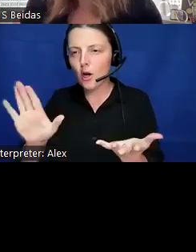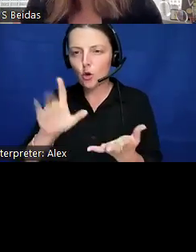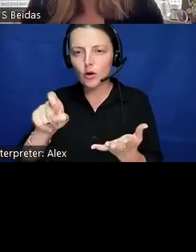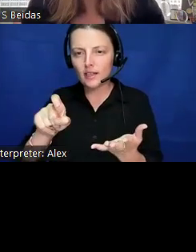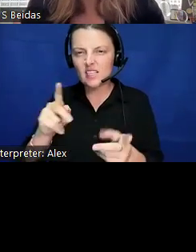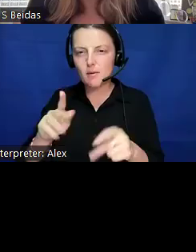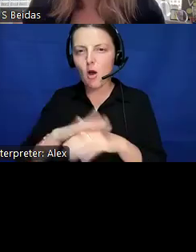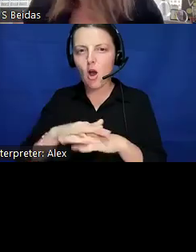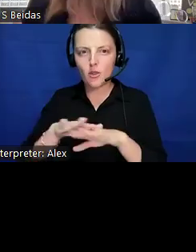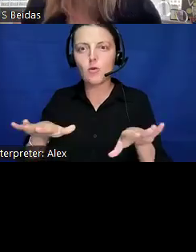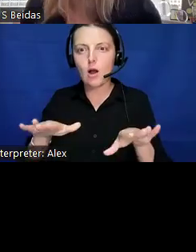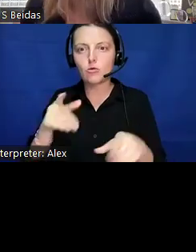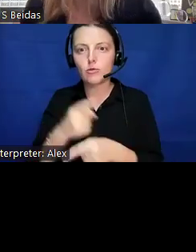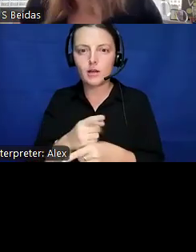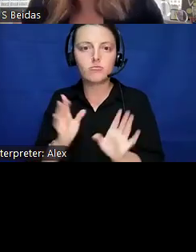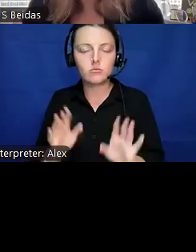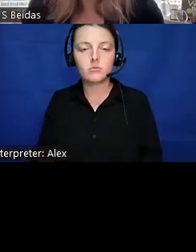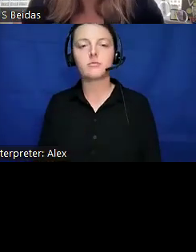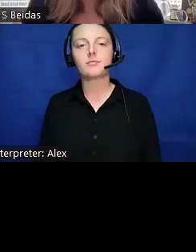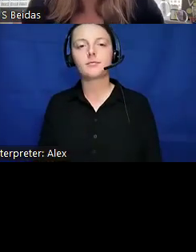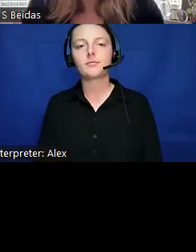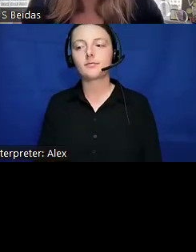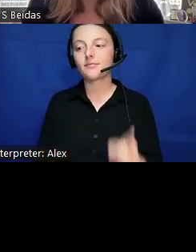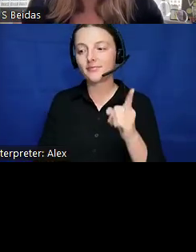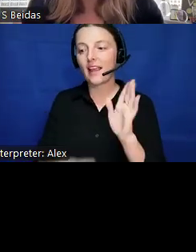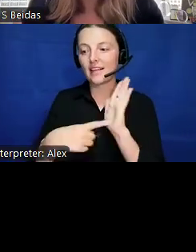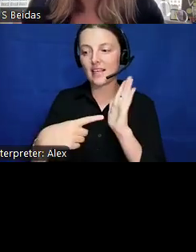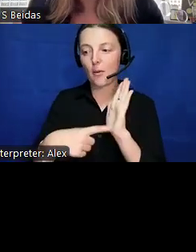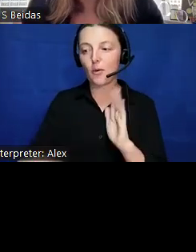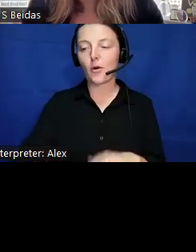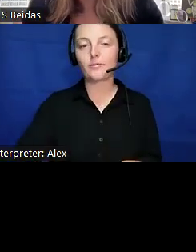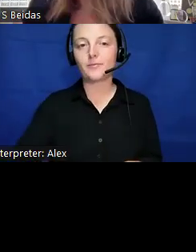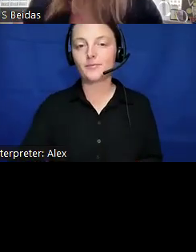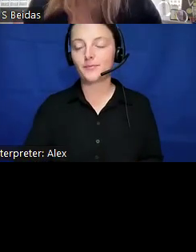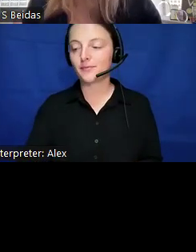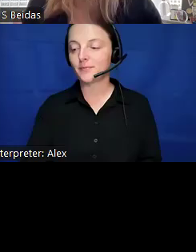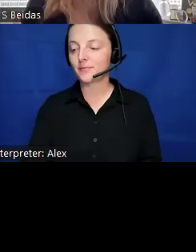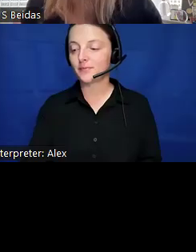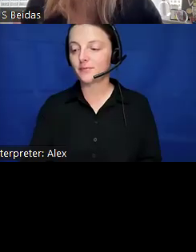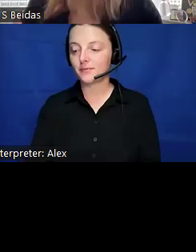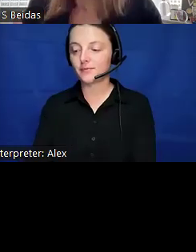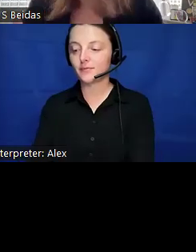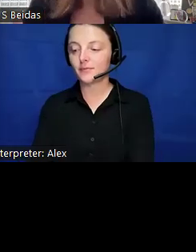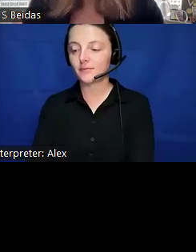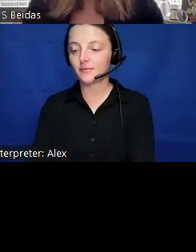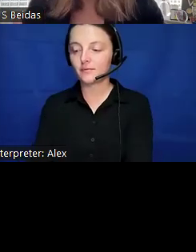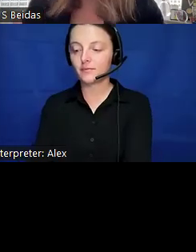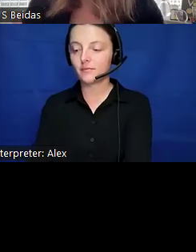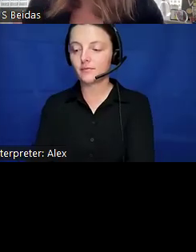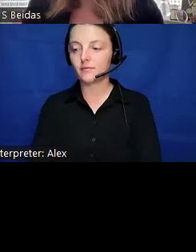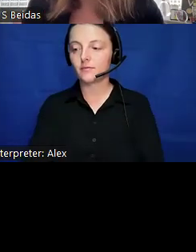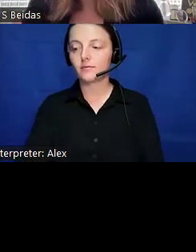experiencing. Here's an example of some of that work led by colleagues, Dr. Becca Stewart, Dr. Danny Adams, Dr. Brianna